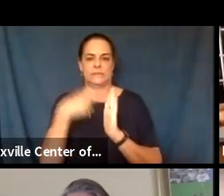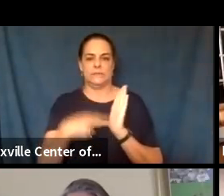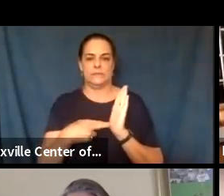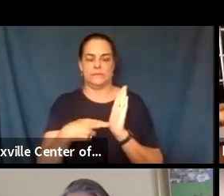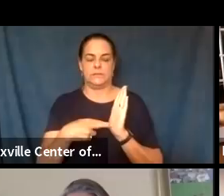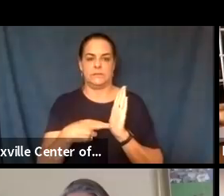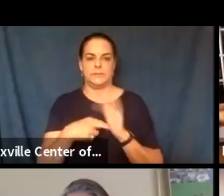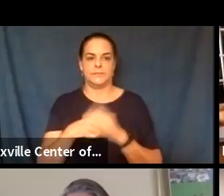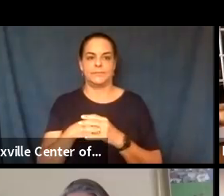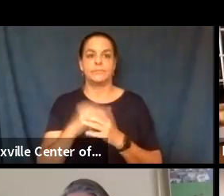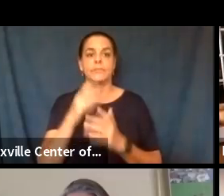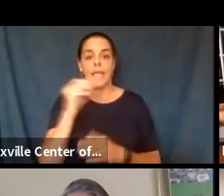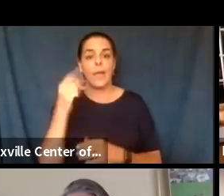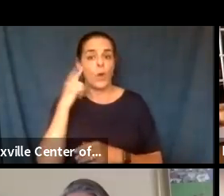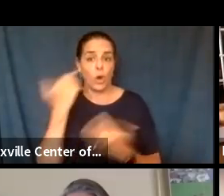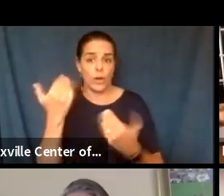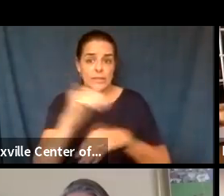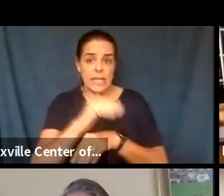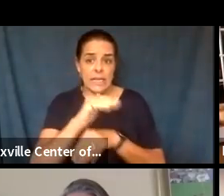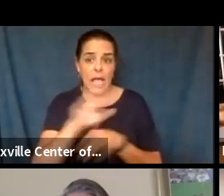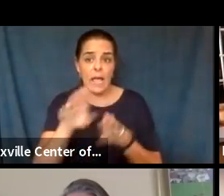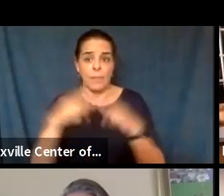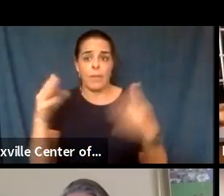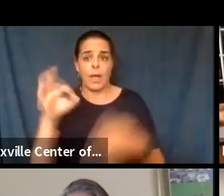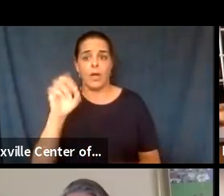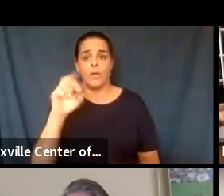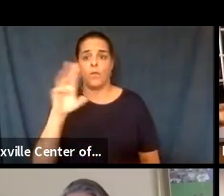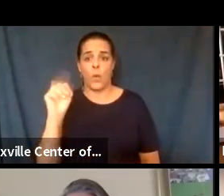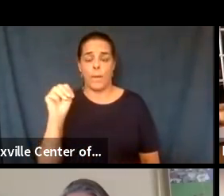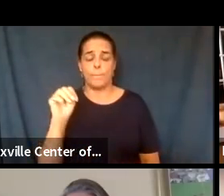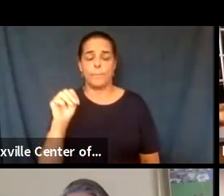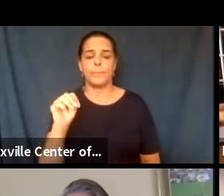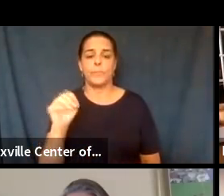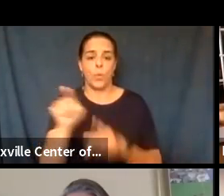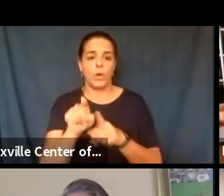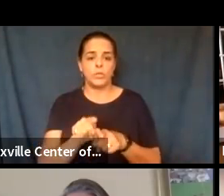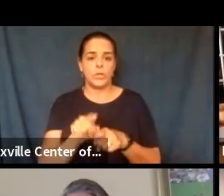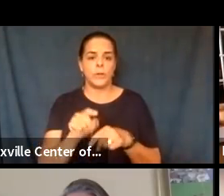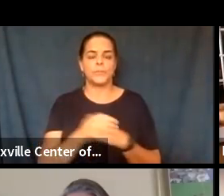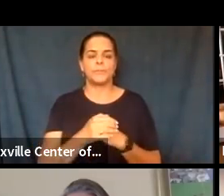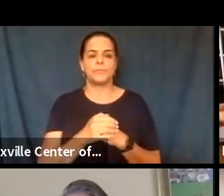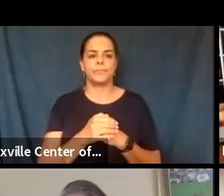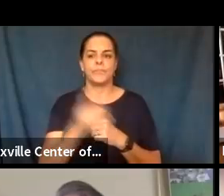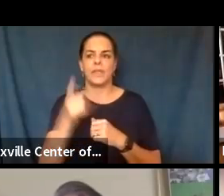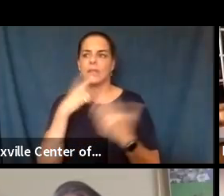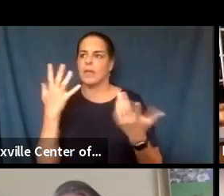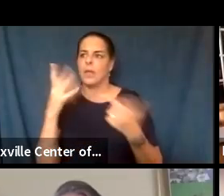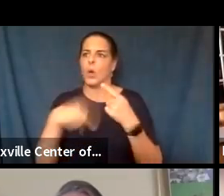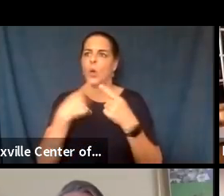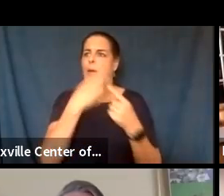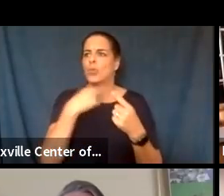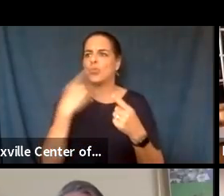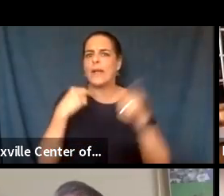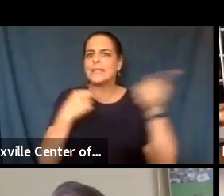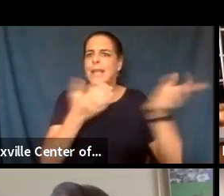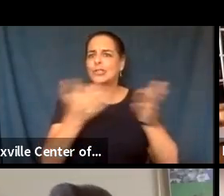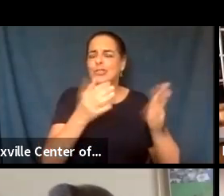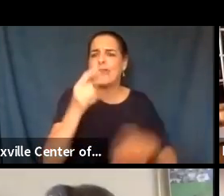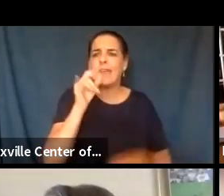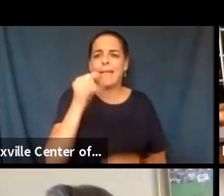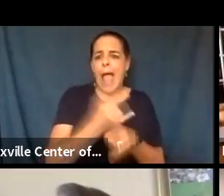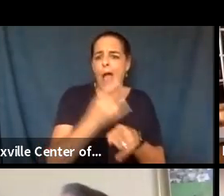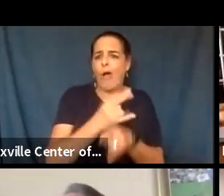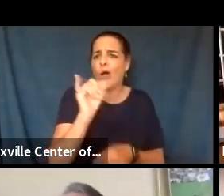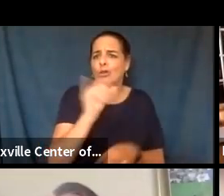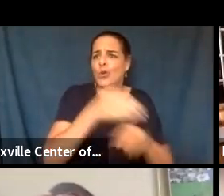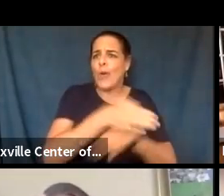well, and we heard it this evening as well in the public forum, people saying, you know, well, what about restaurants who are serving alcohol after